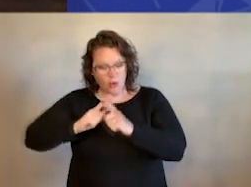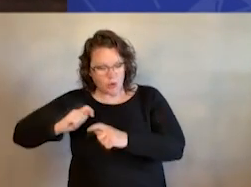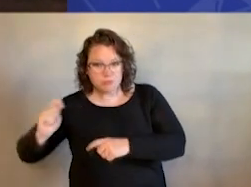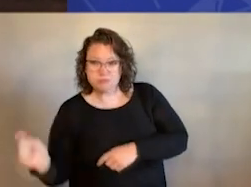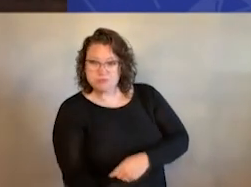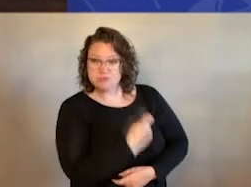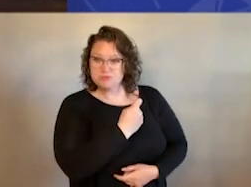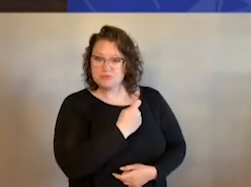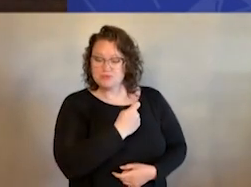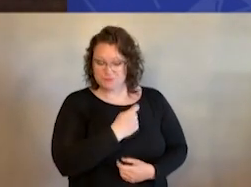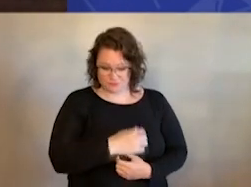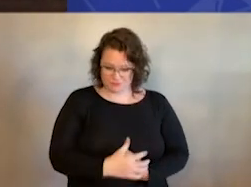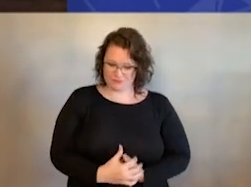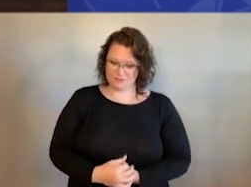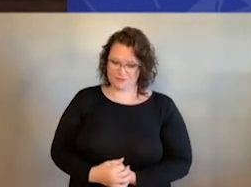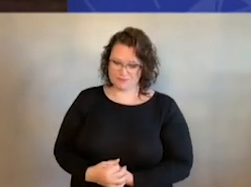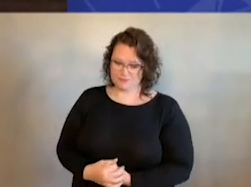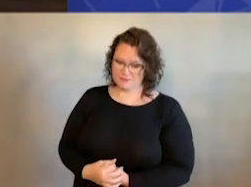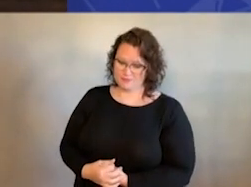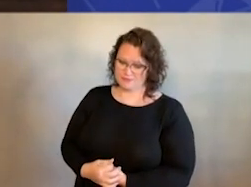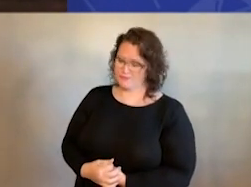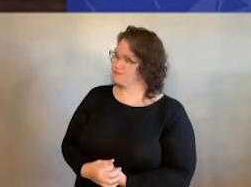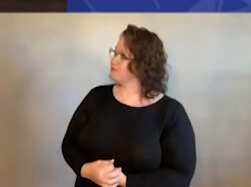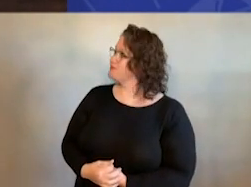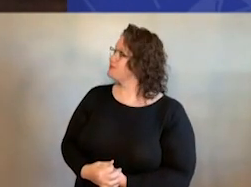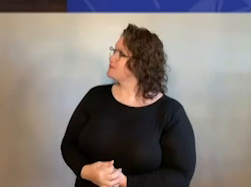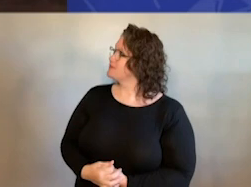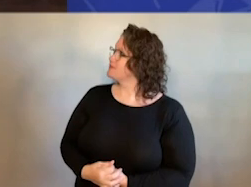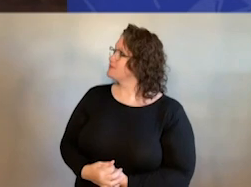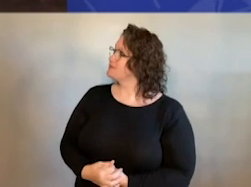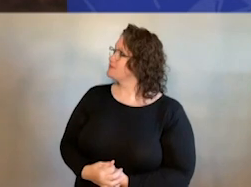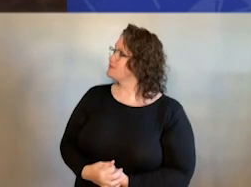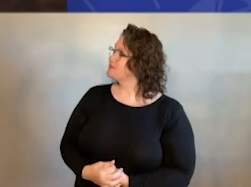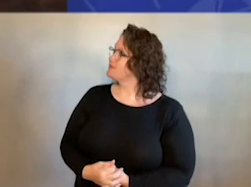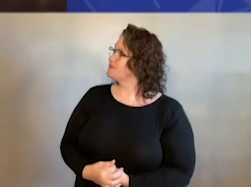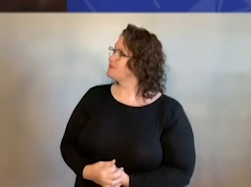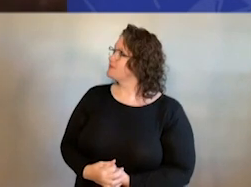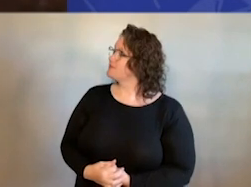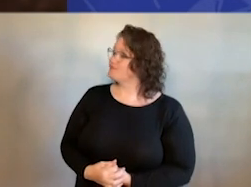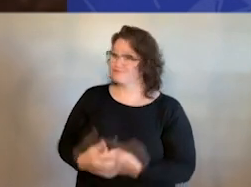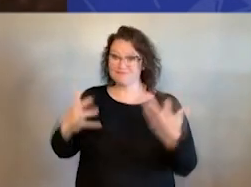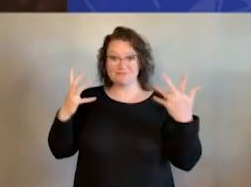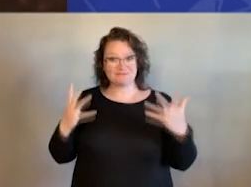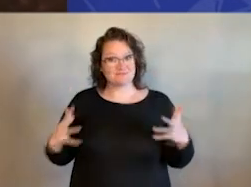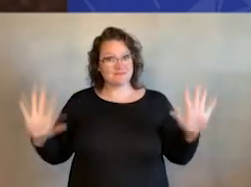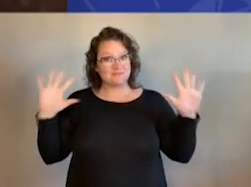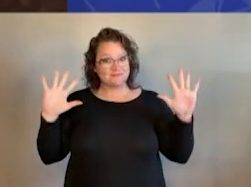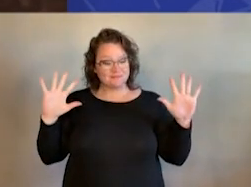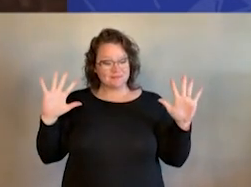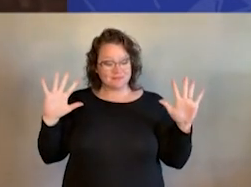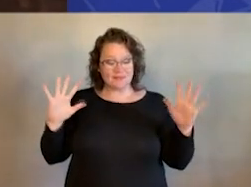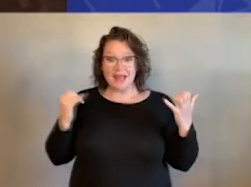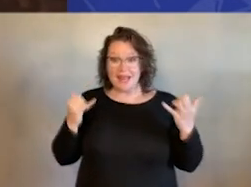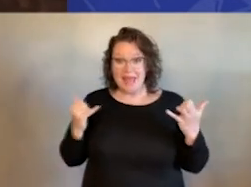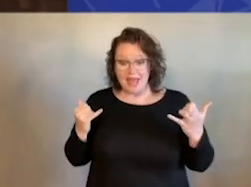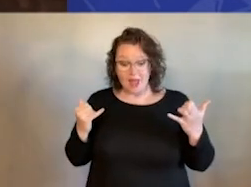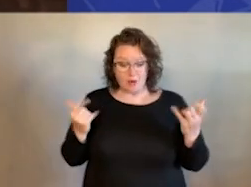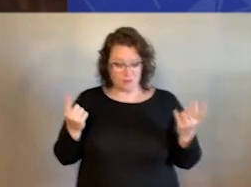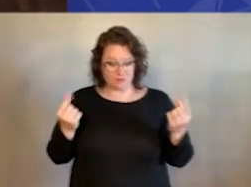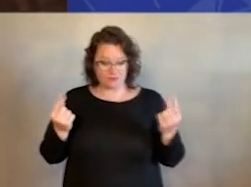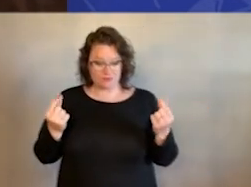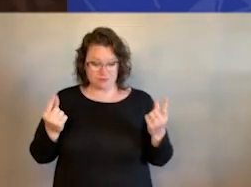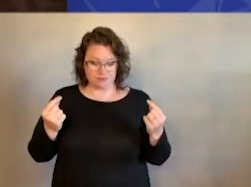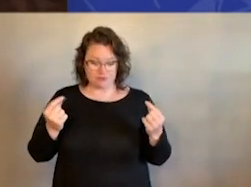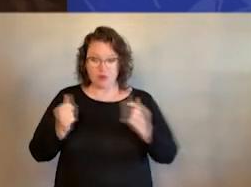follow through. And swing and follow through. There you go. And then we can go